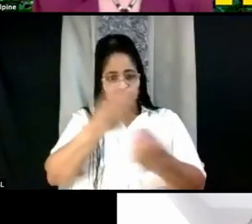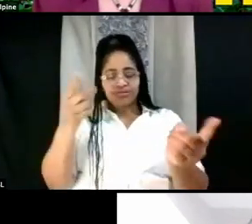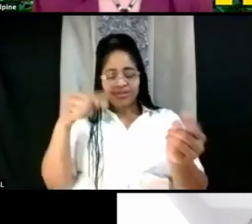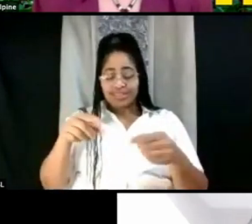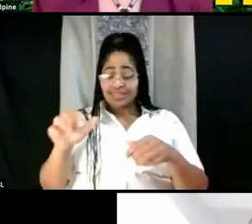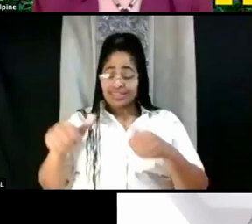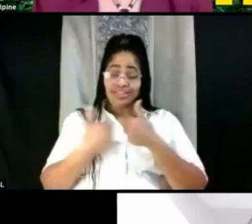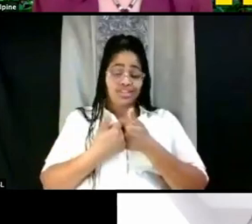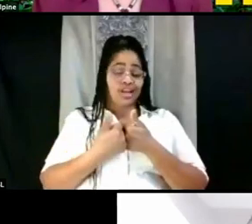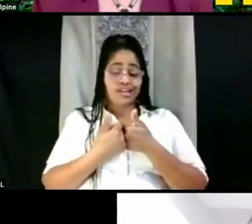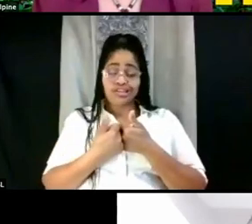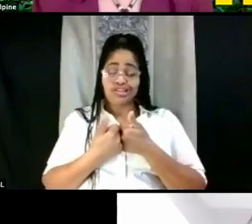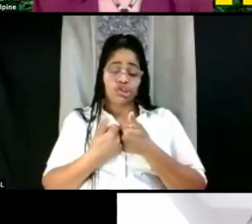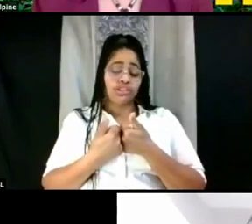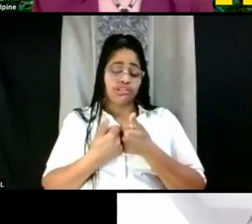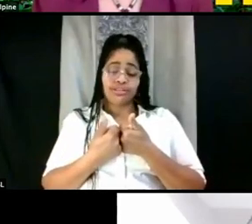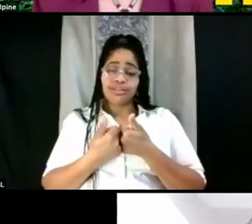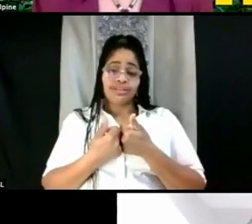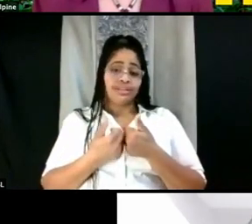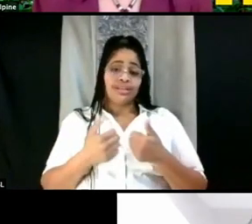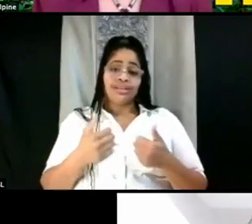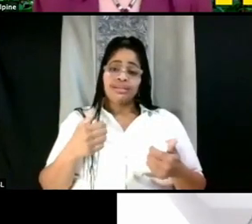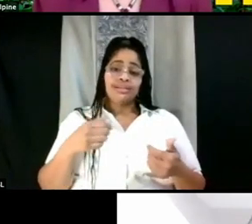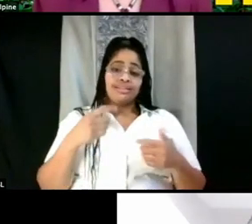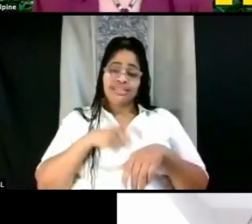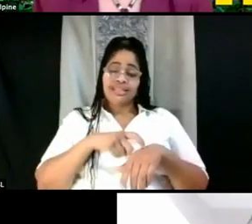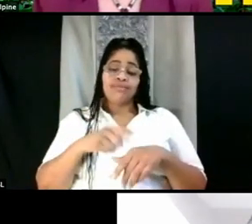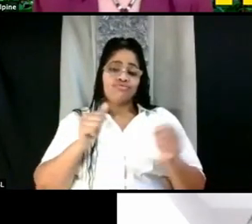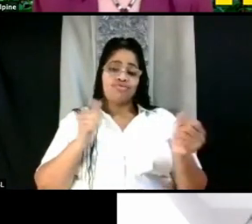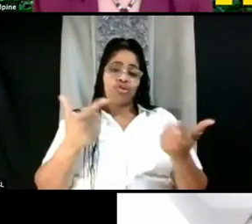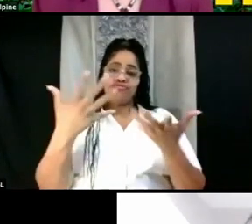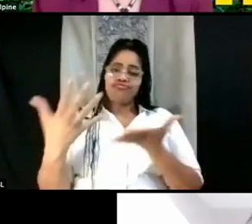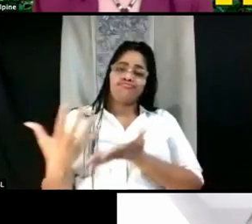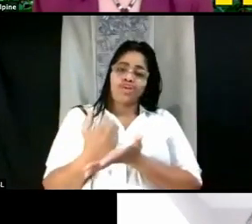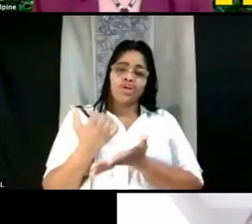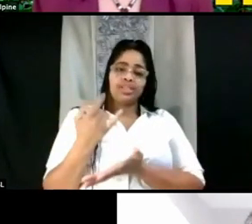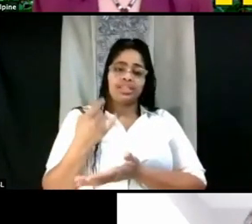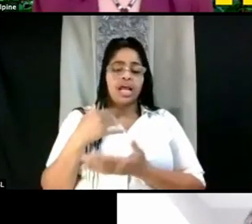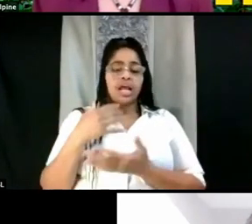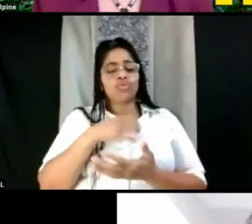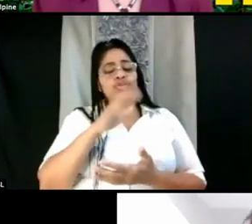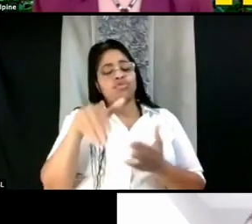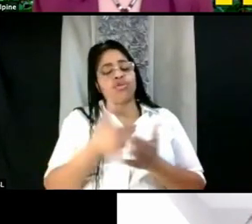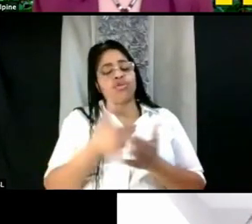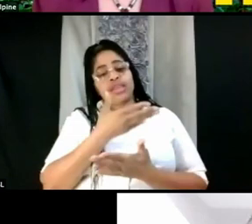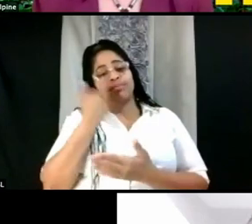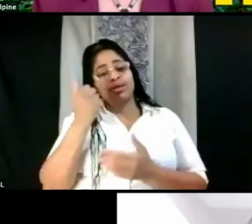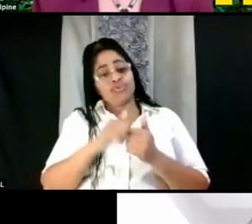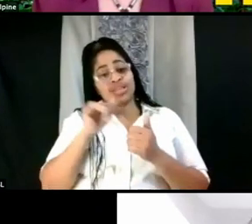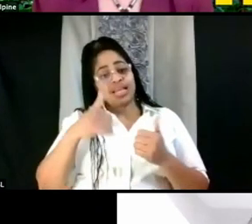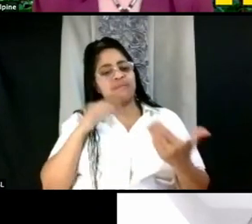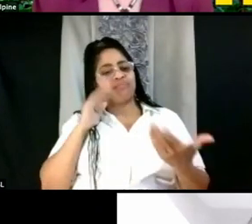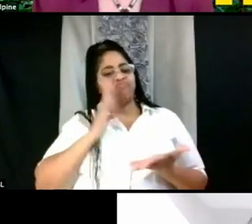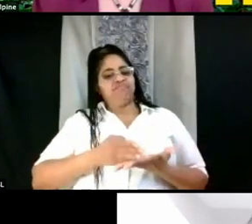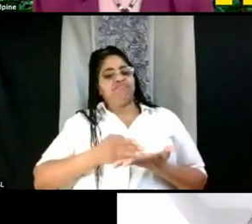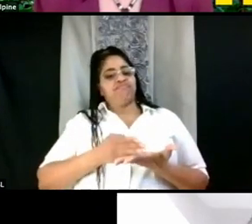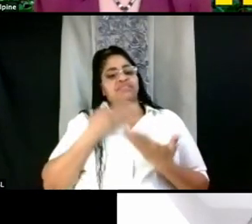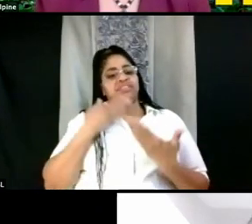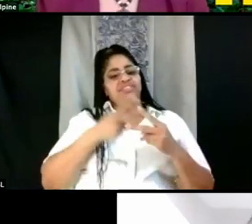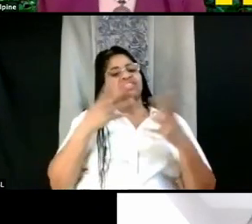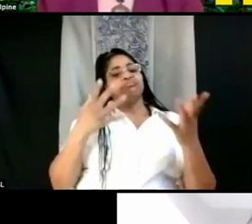You've certainly all earned it, and I wish you all the best. So with that, let me stop. Thank you very